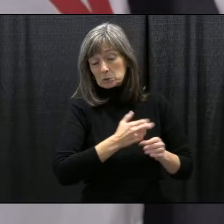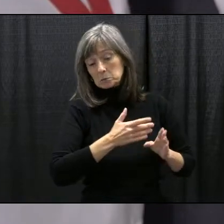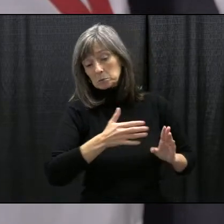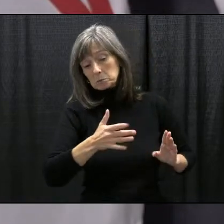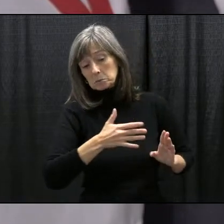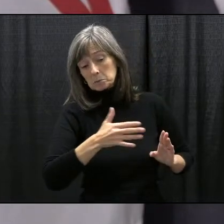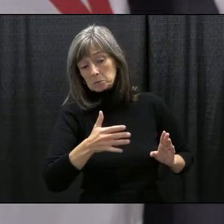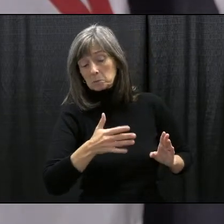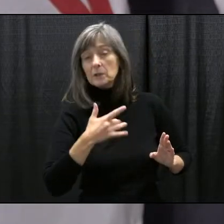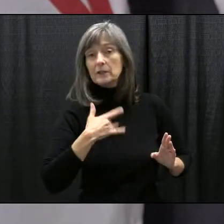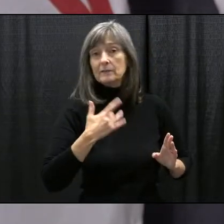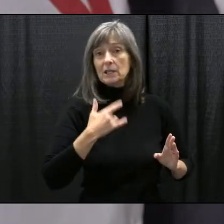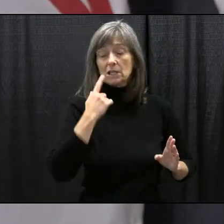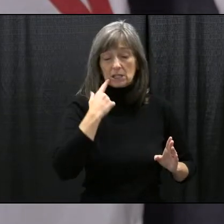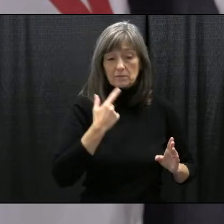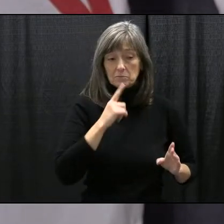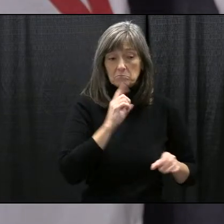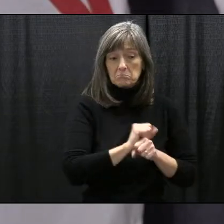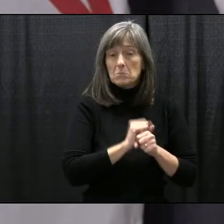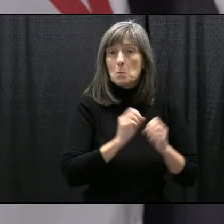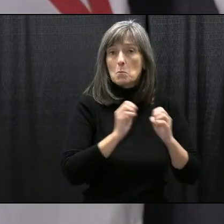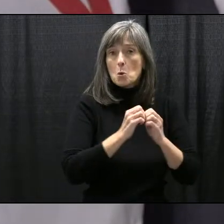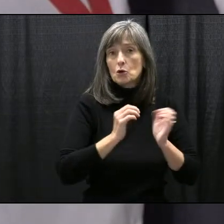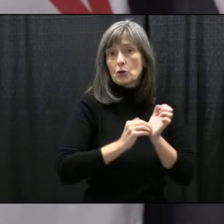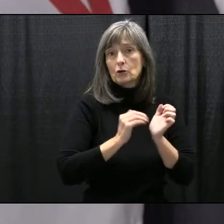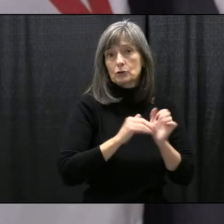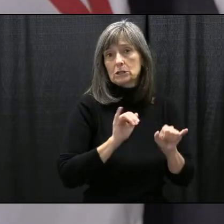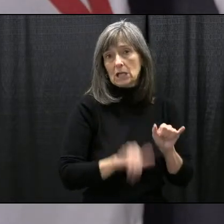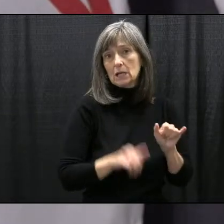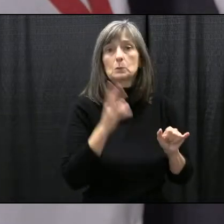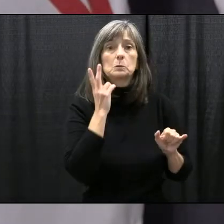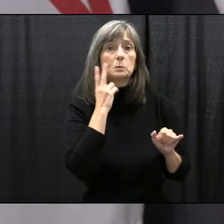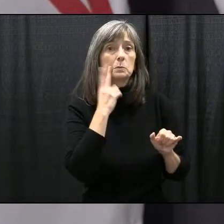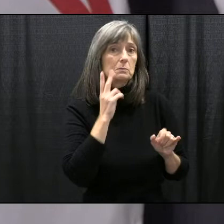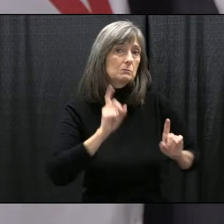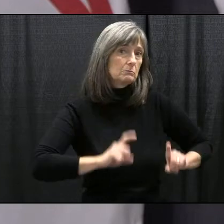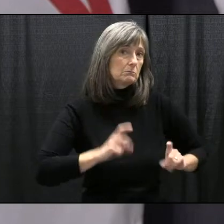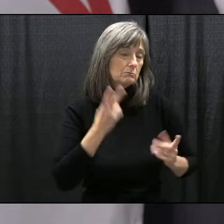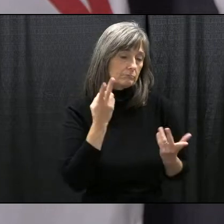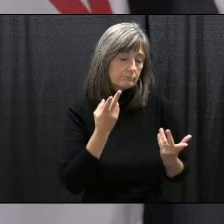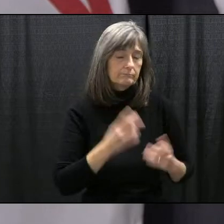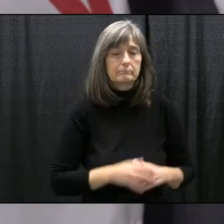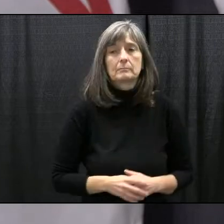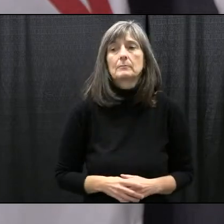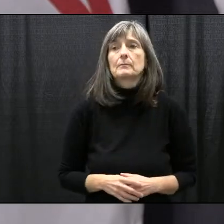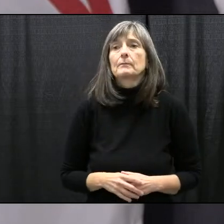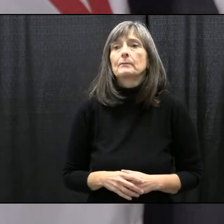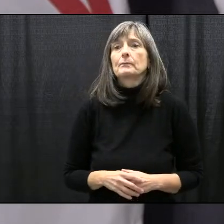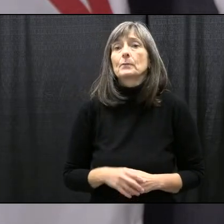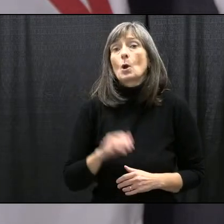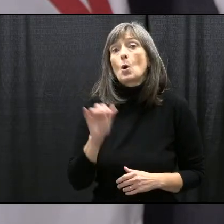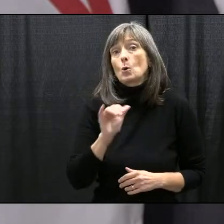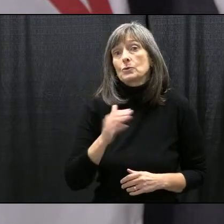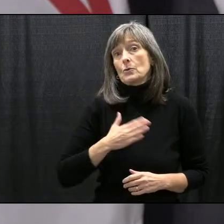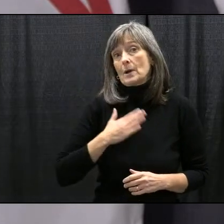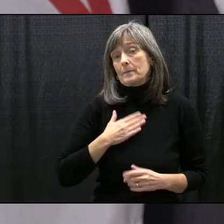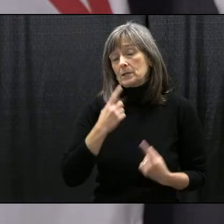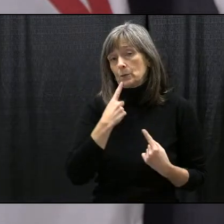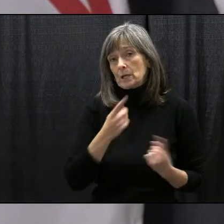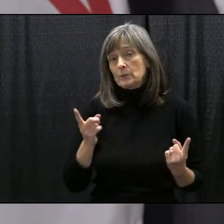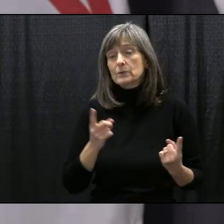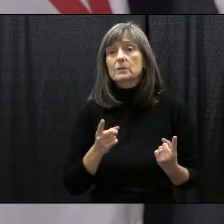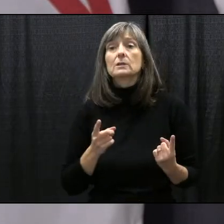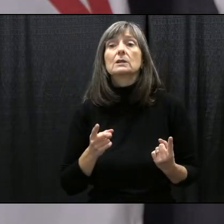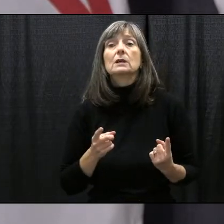determine if they have had a positive impact on recruitment and retention. I'm also happy to announce